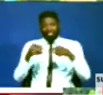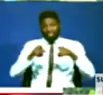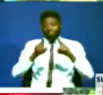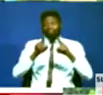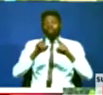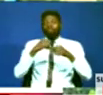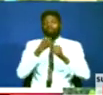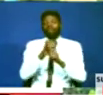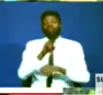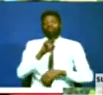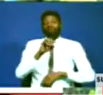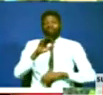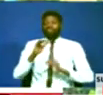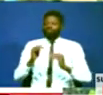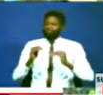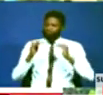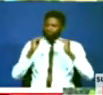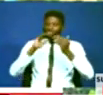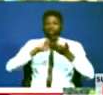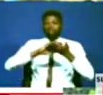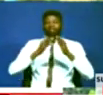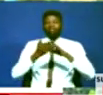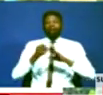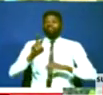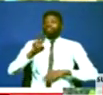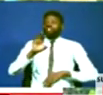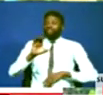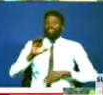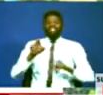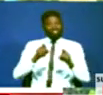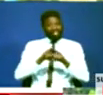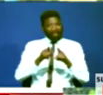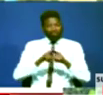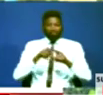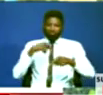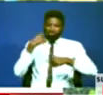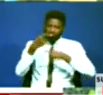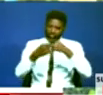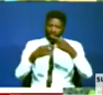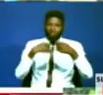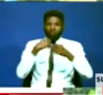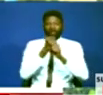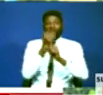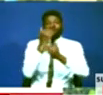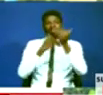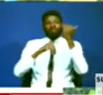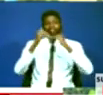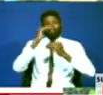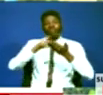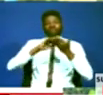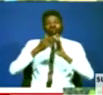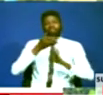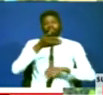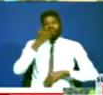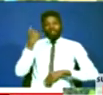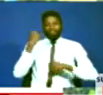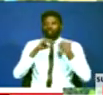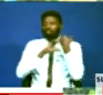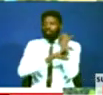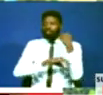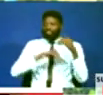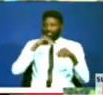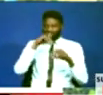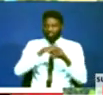2005 rise to the rank of a vice chancellor. His hard work and resilience saw the university ranked as the best university in the country and sixth in the